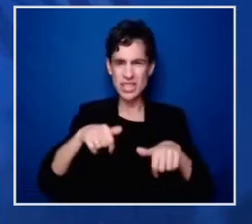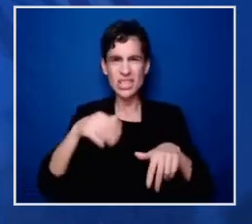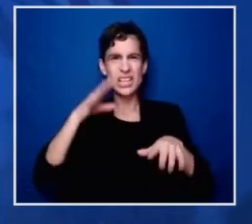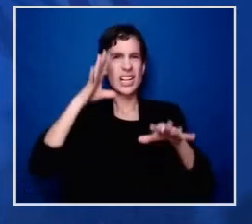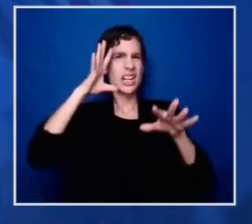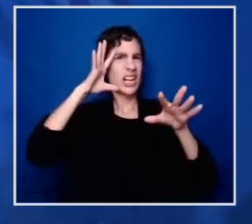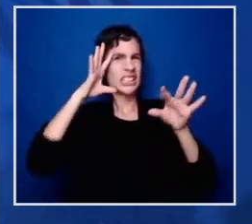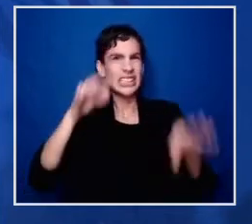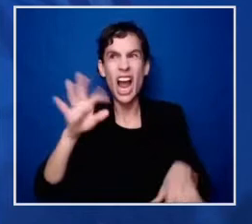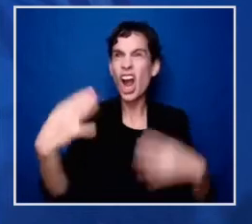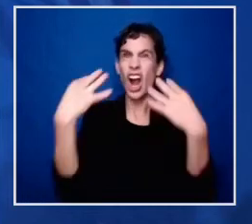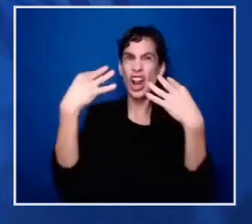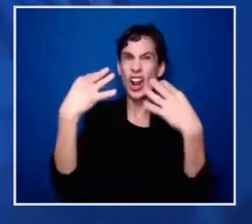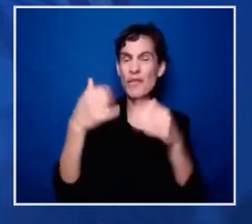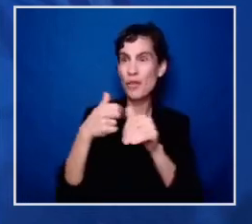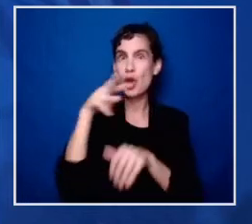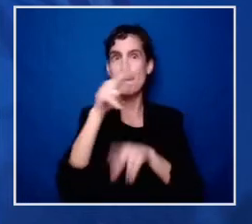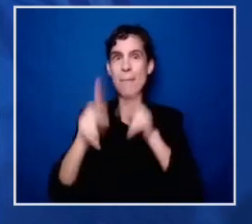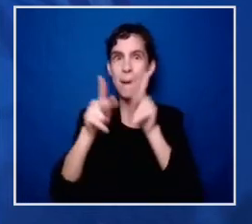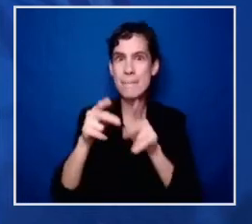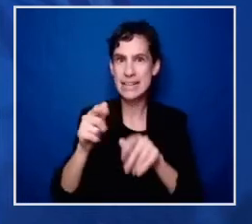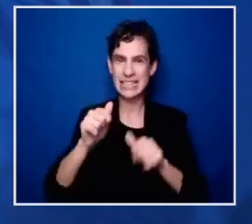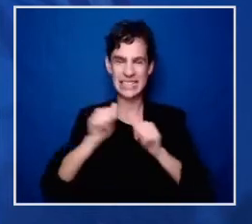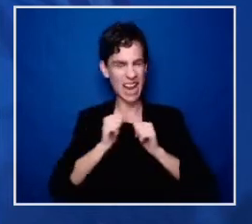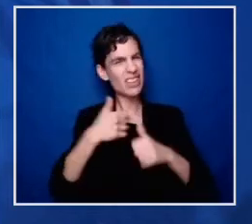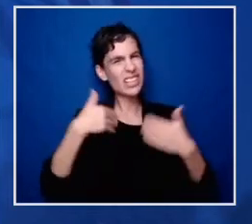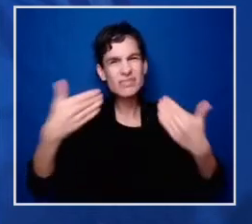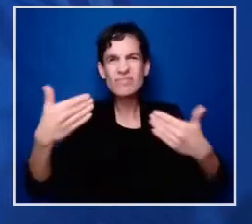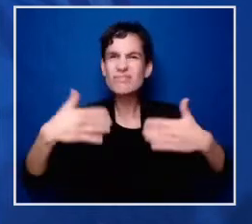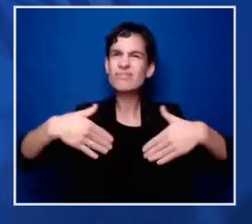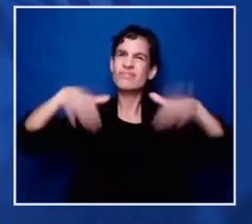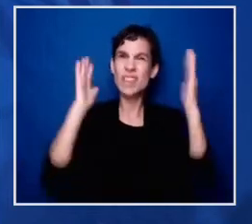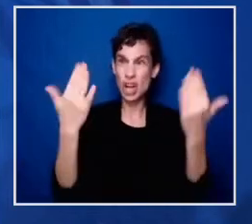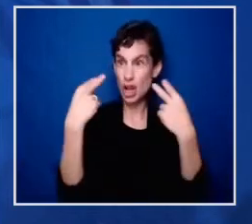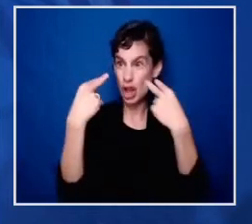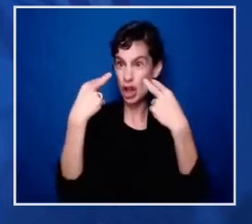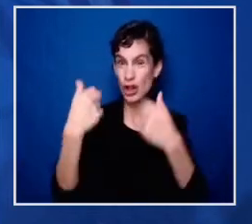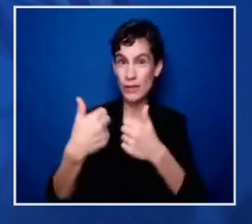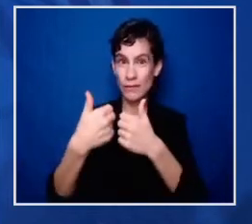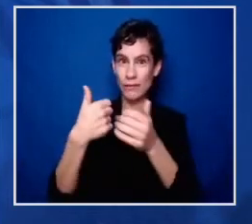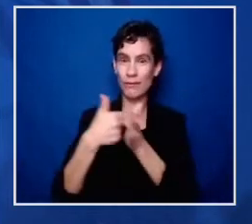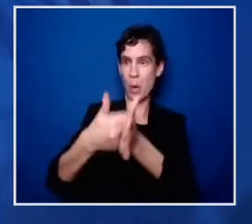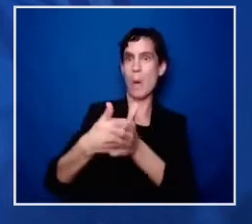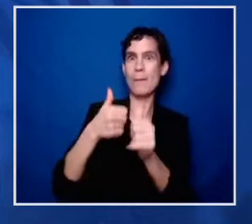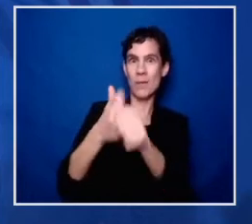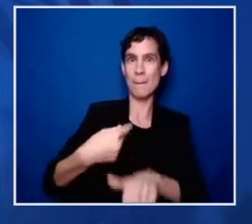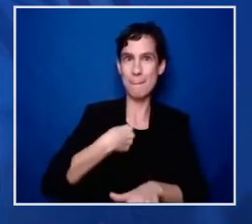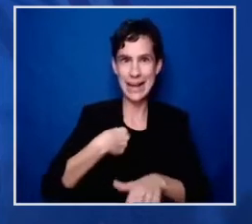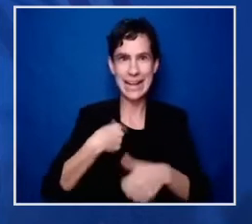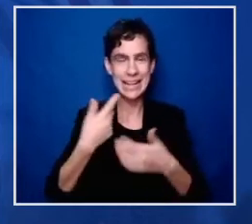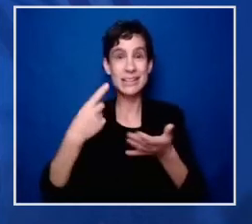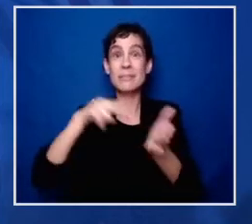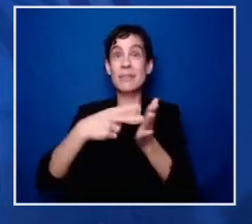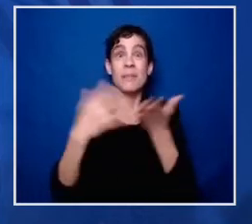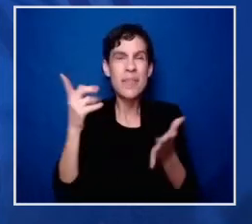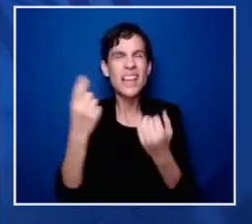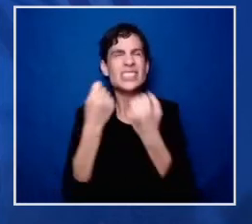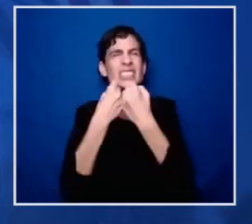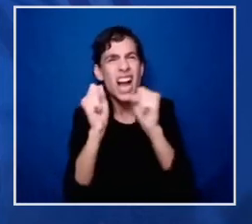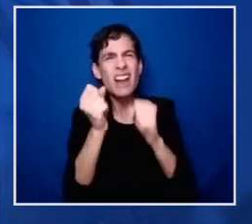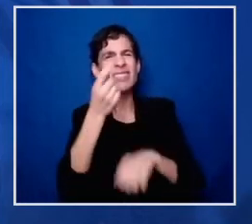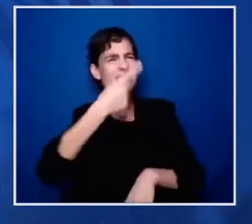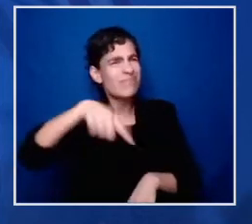legacy of service, we also reflect on the injustice that spurred it. In addition to his work advancing the rights and freedoms of